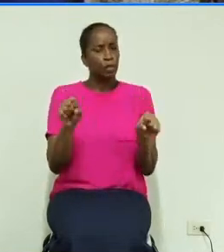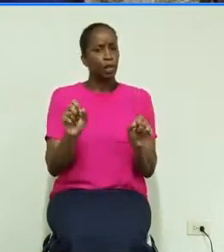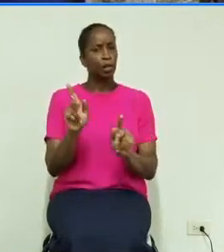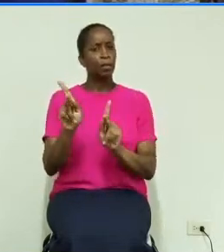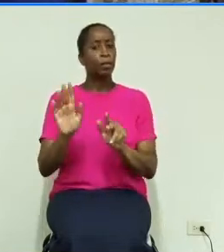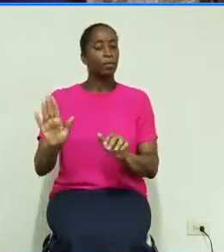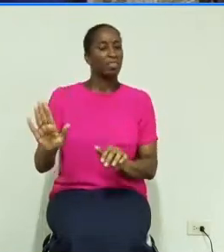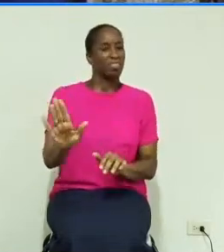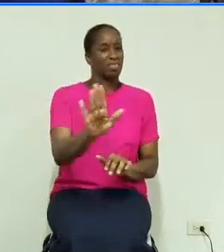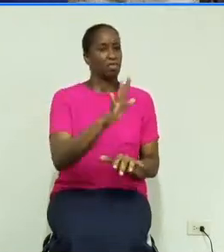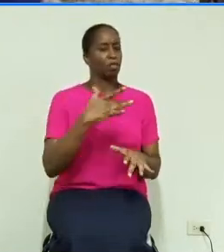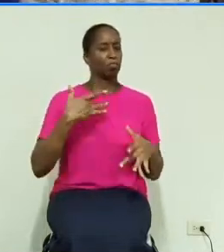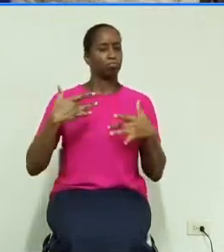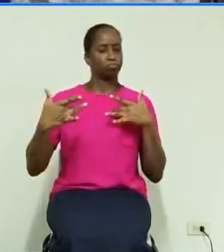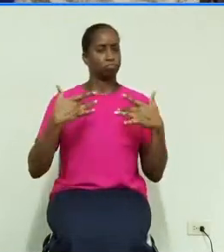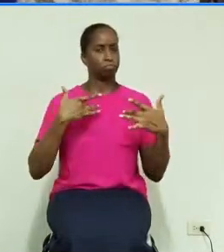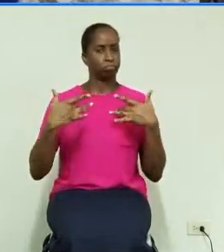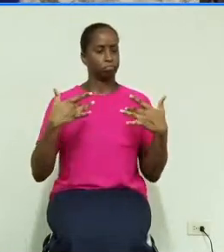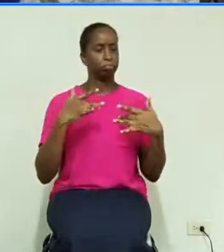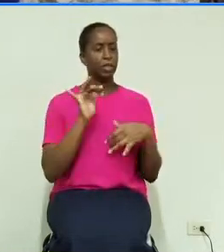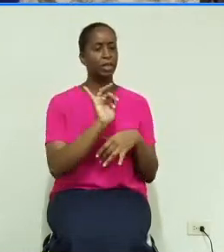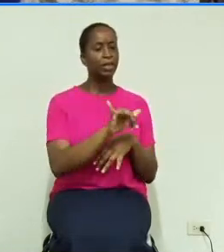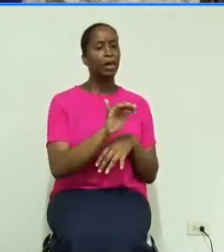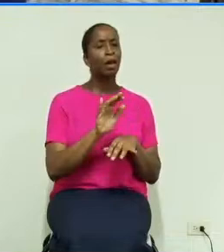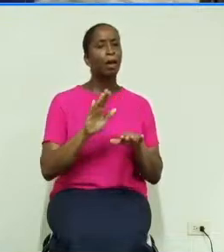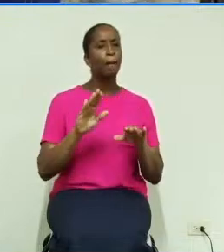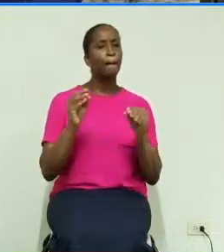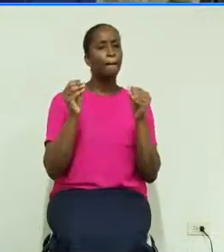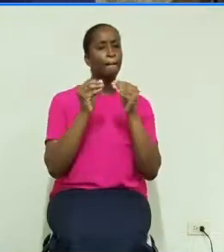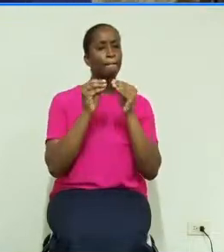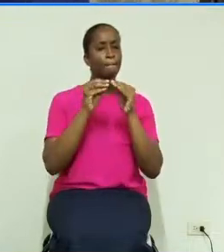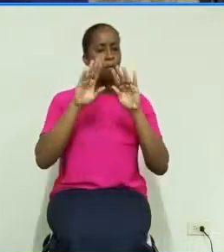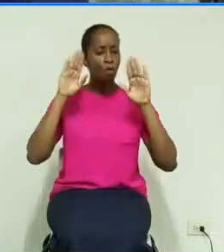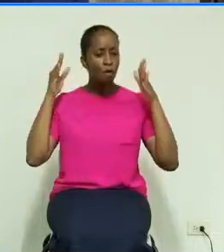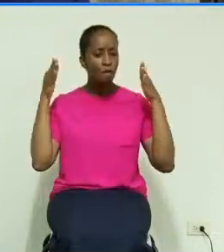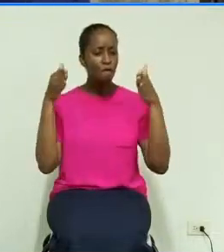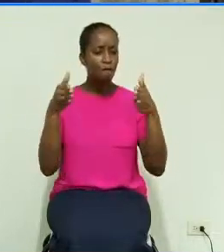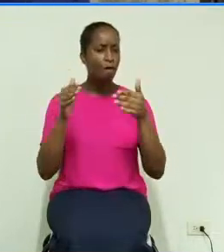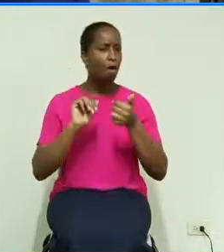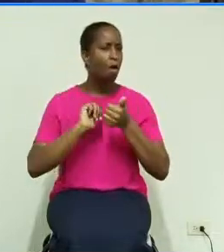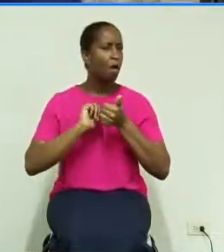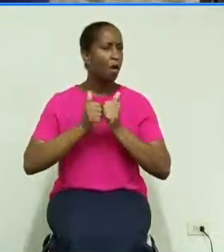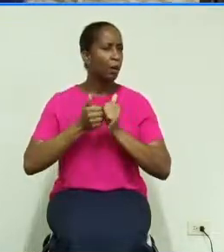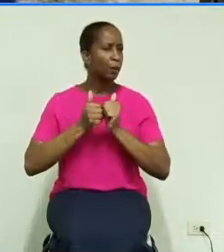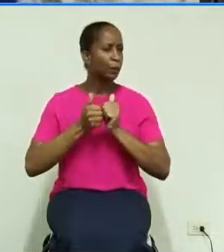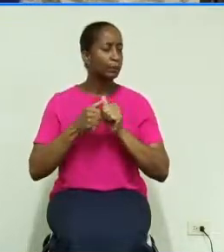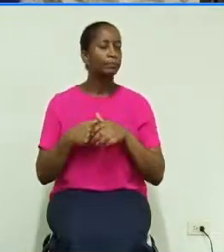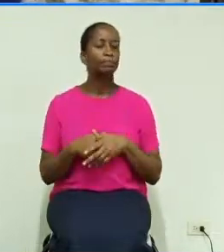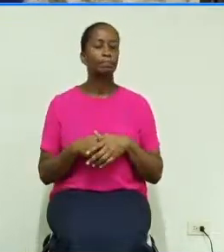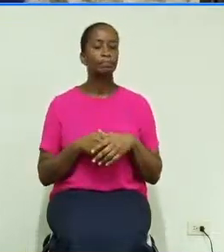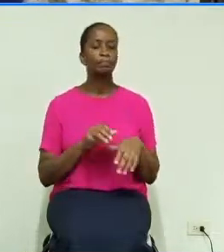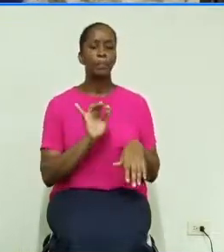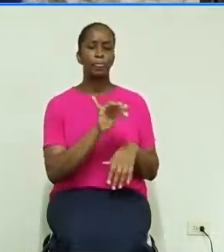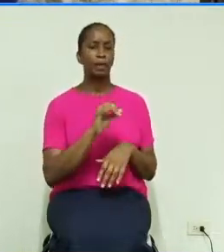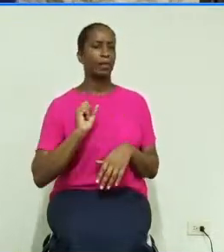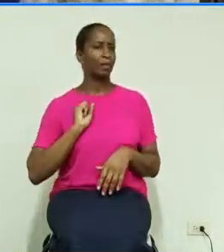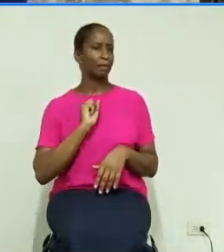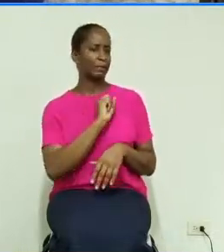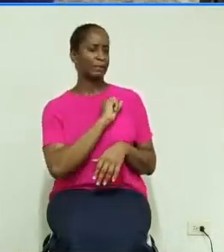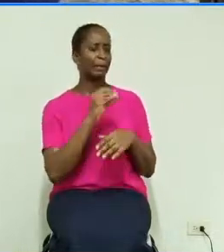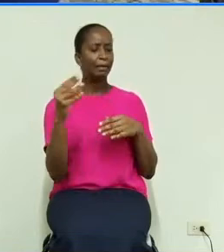thereby enlarging our democracy? Should its present composition and structure be